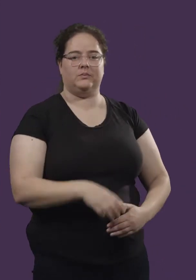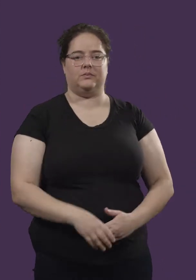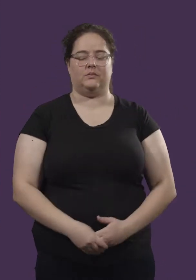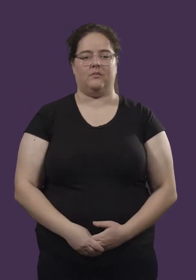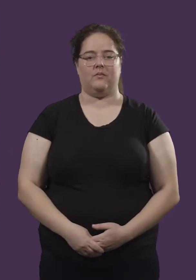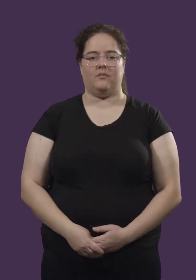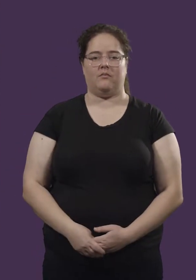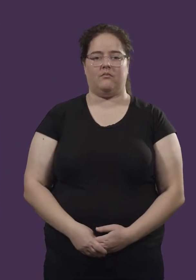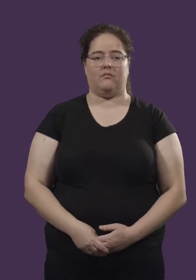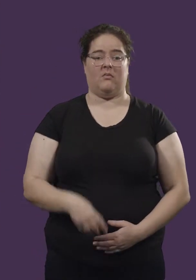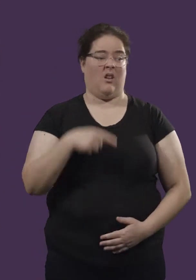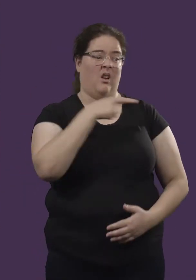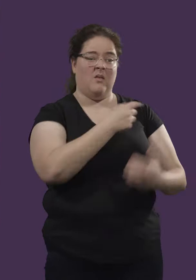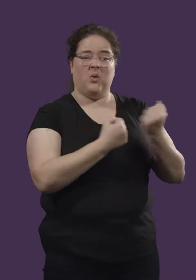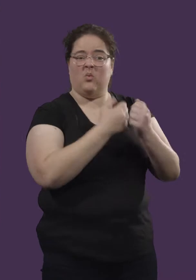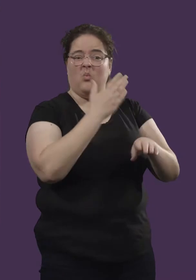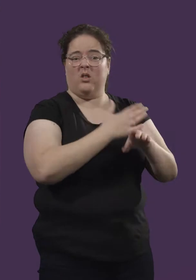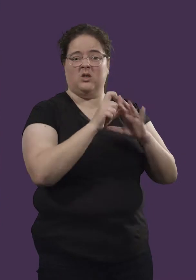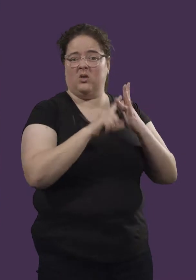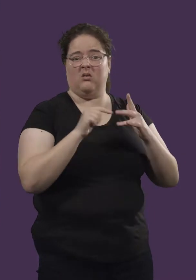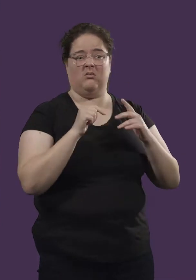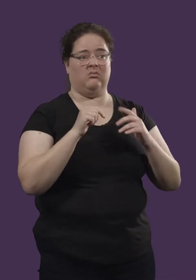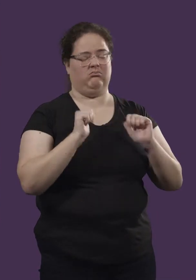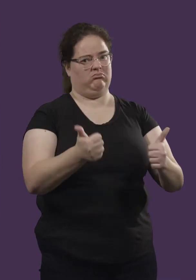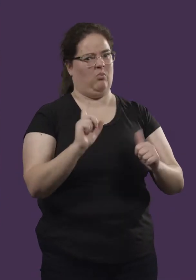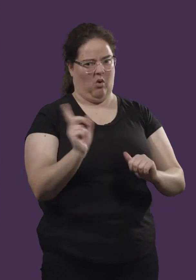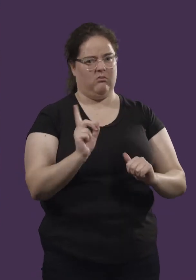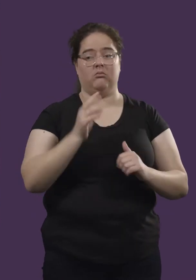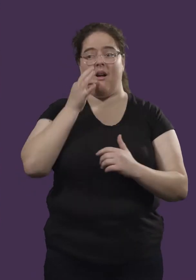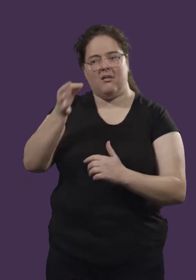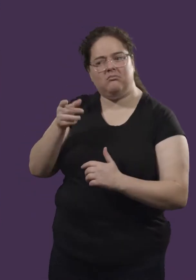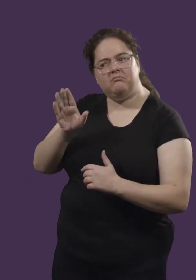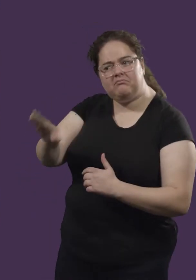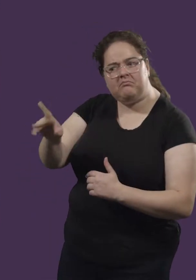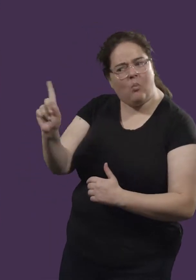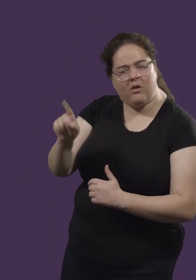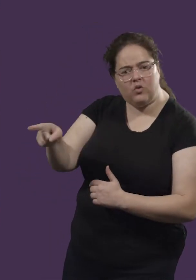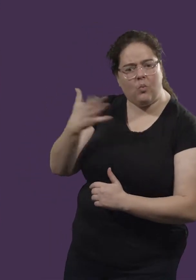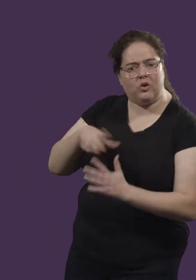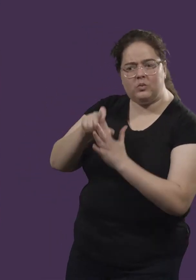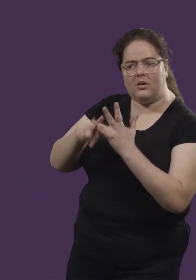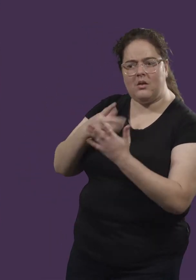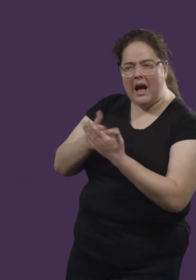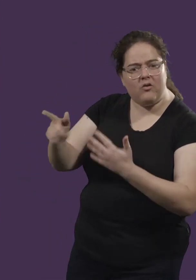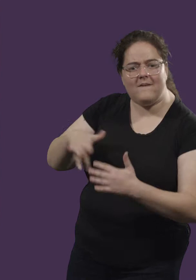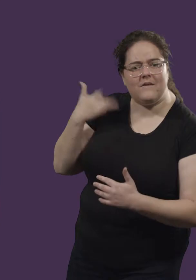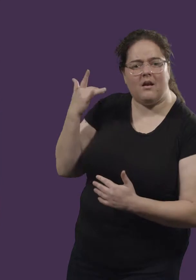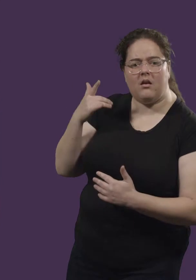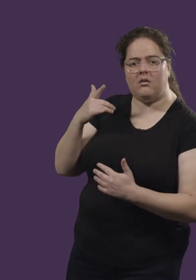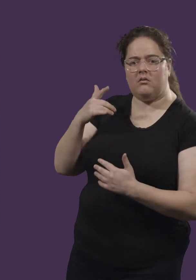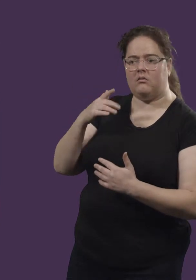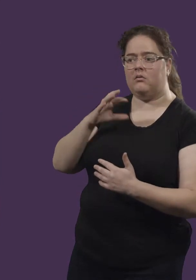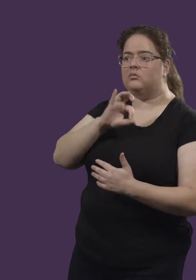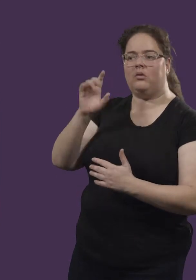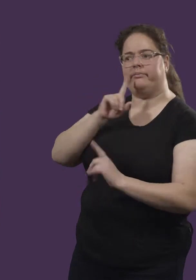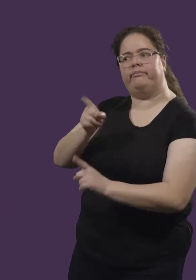does really well is to ask Kerry what she wants to do and how she's feeling rather than tell her what she should do.